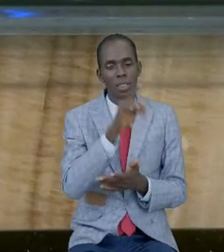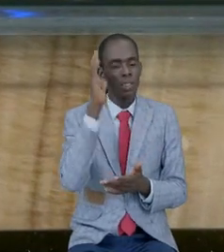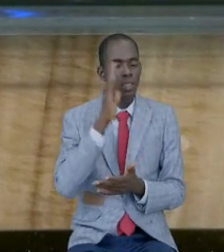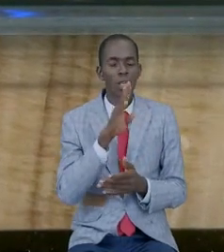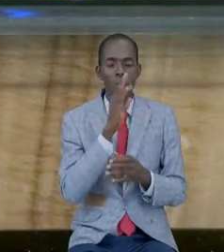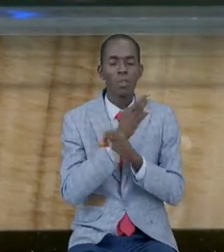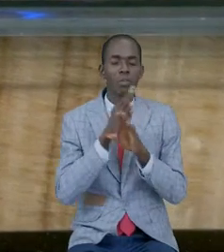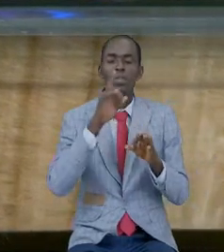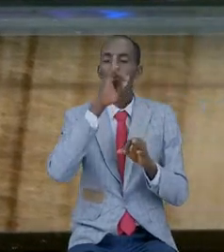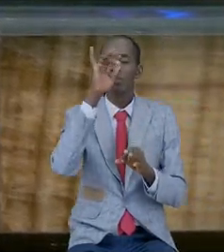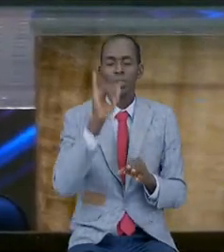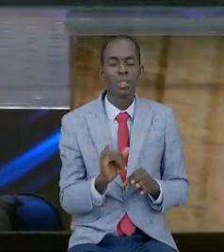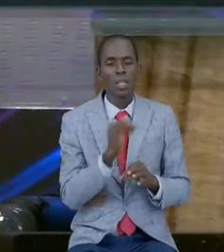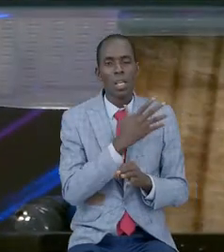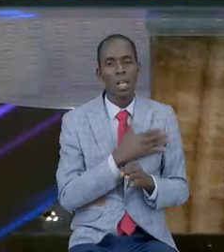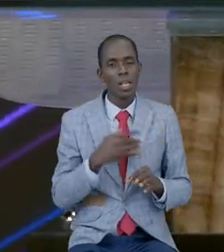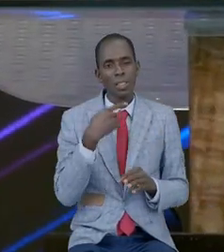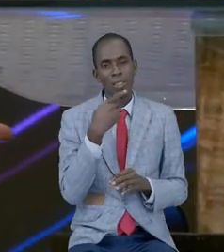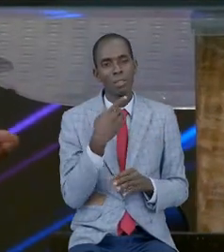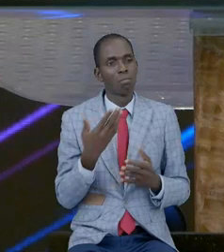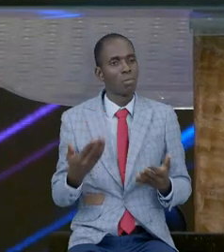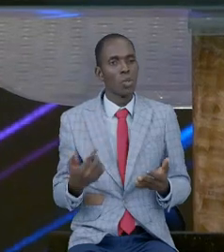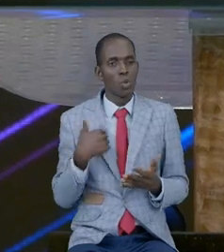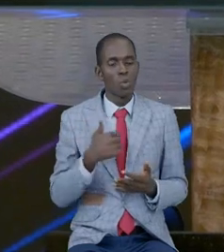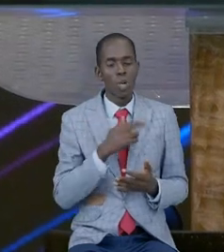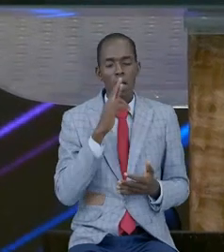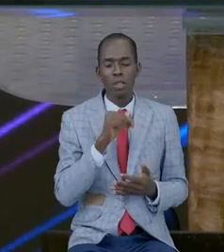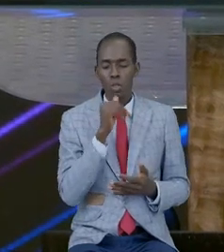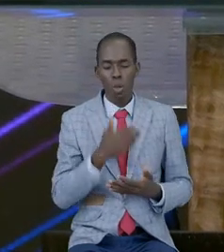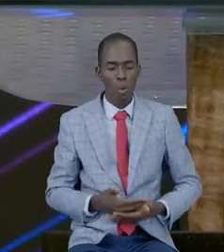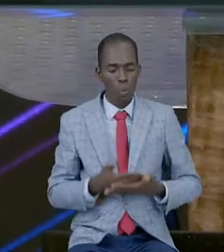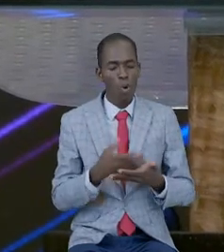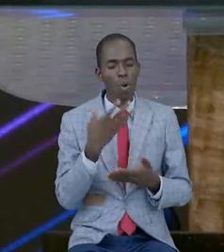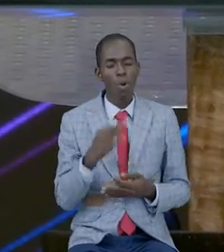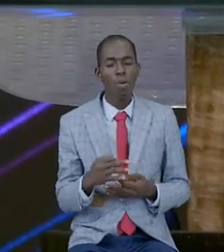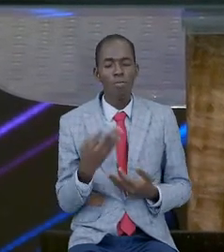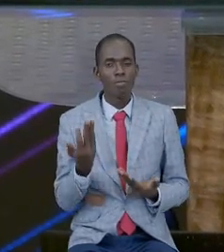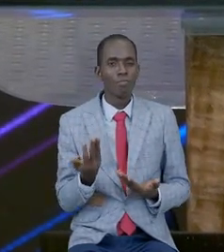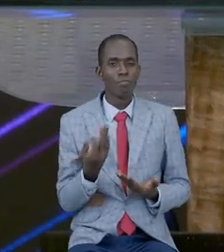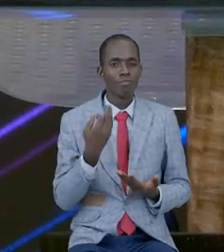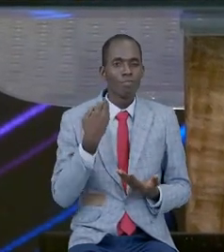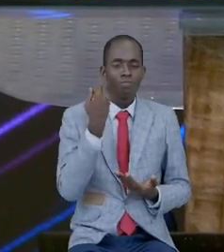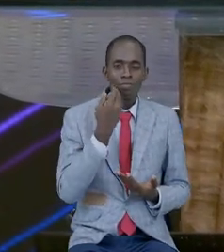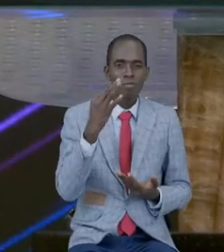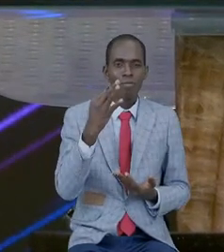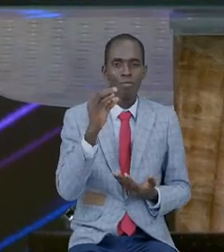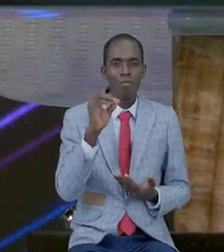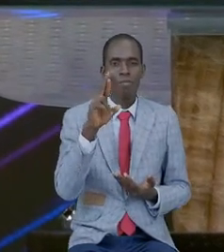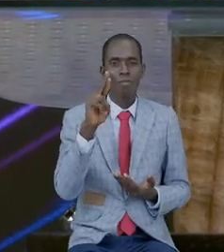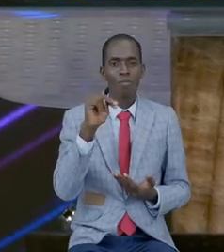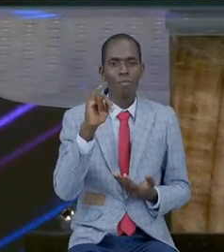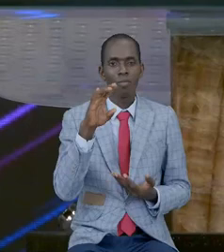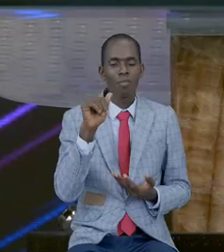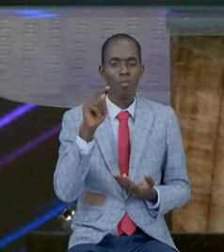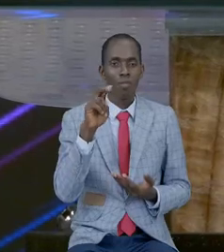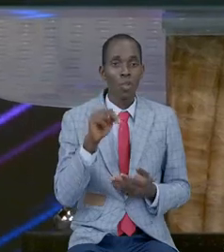indeed they said will be not born of fornication when were born of abraham i said if you